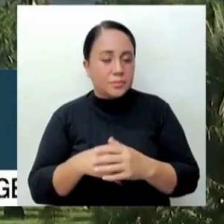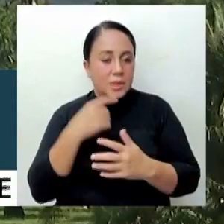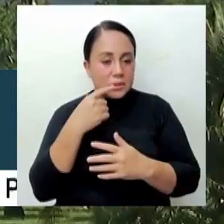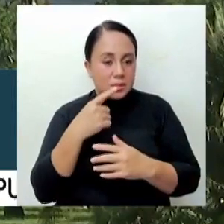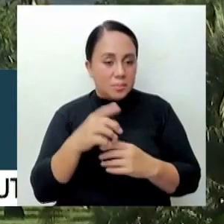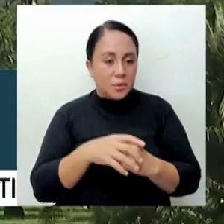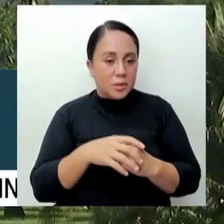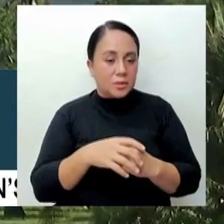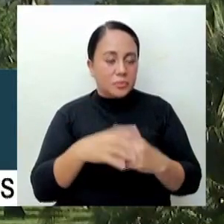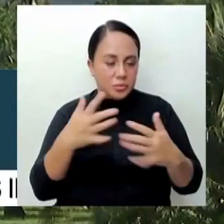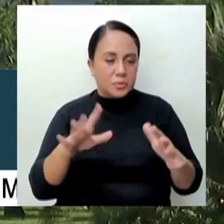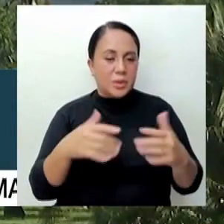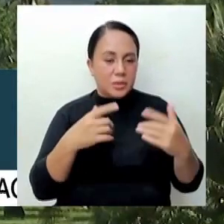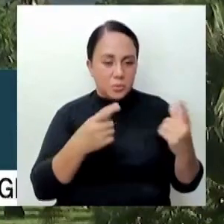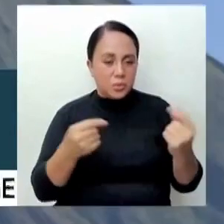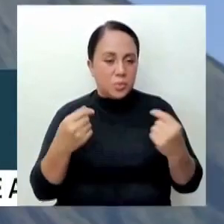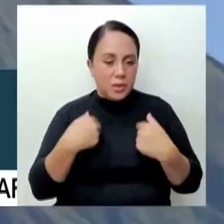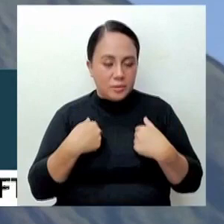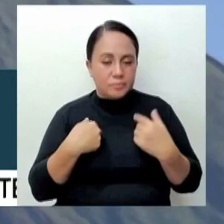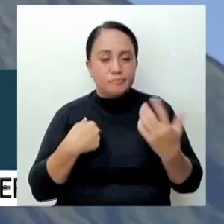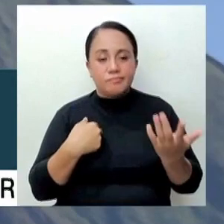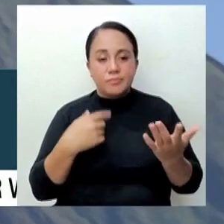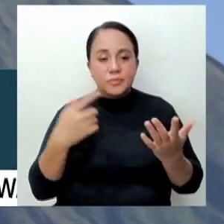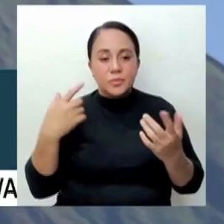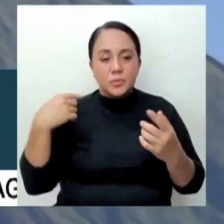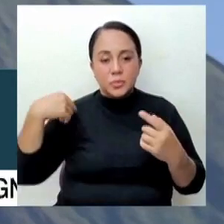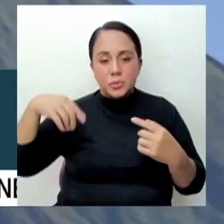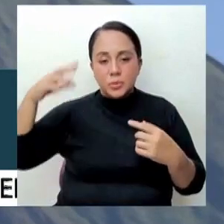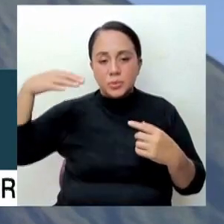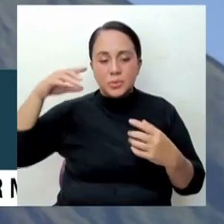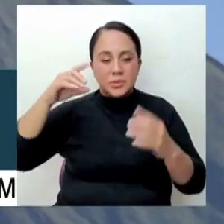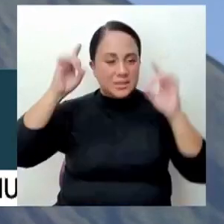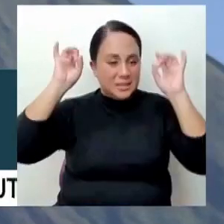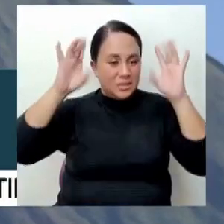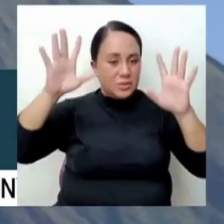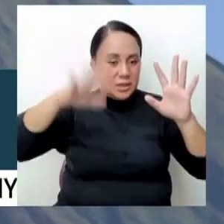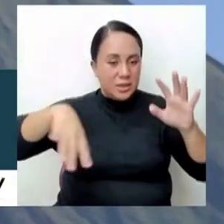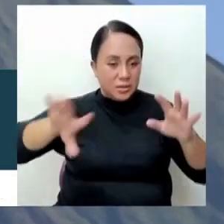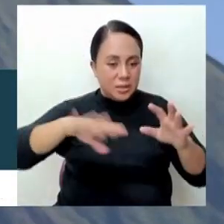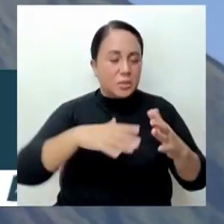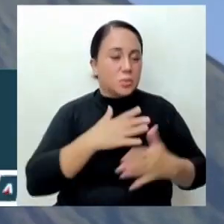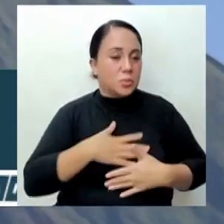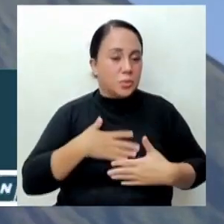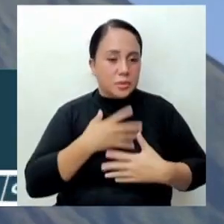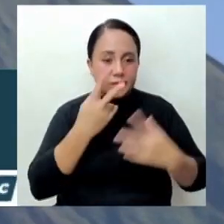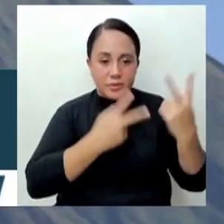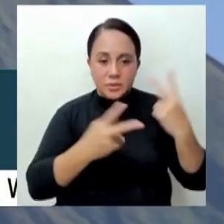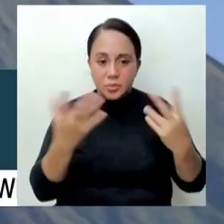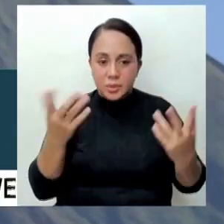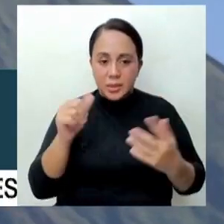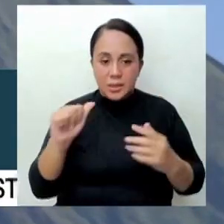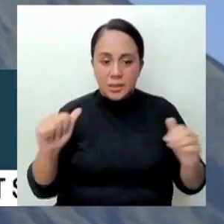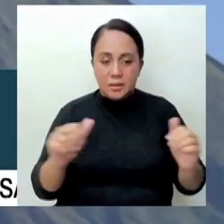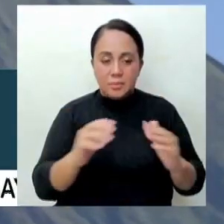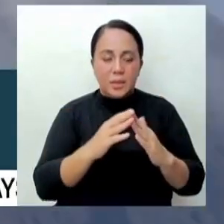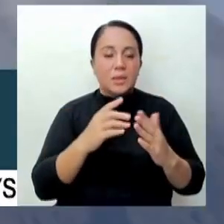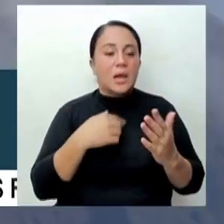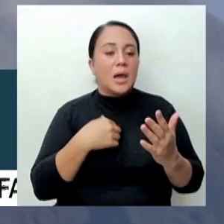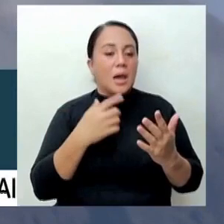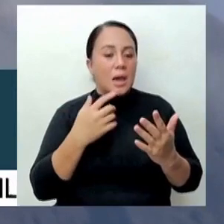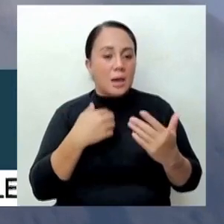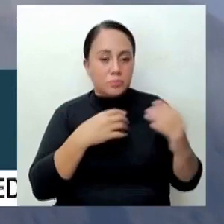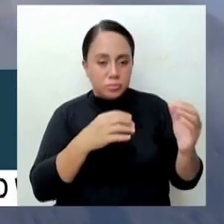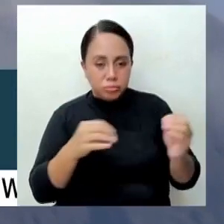already created new ATV trails away from the danger zone so tourists can enjoy their visit in Albay. The ATV operation in Albay